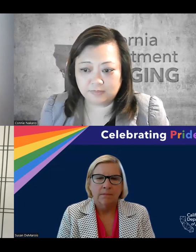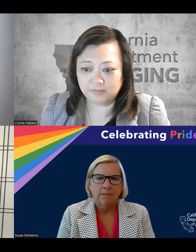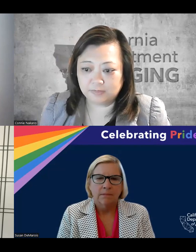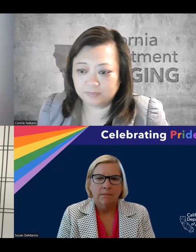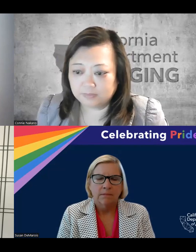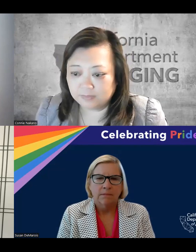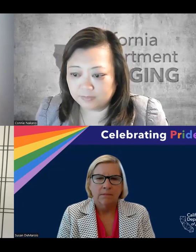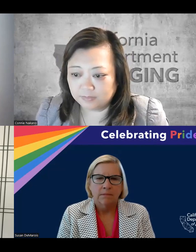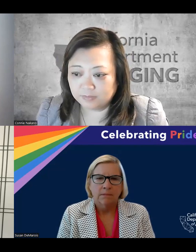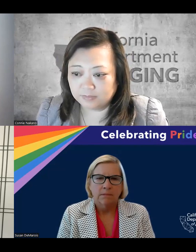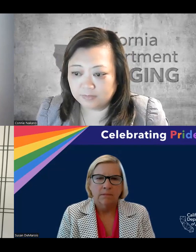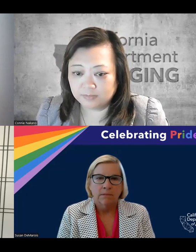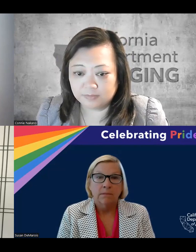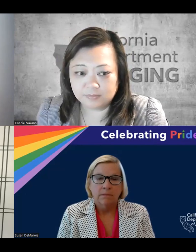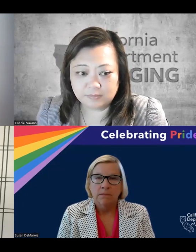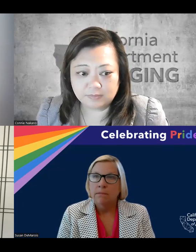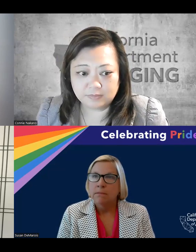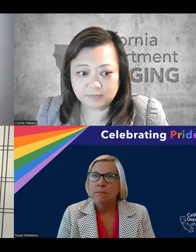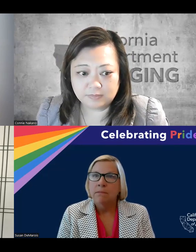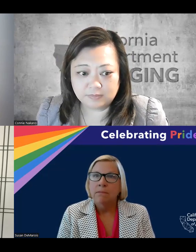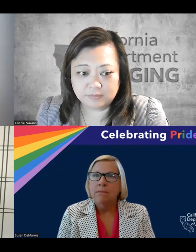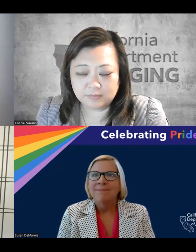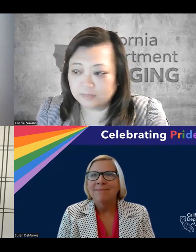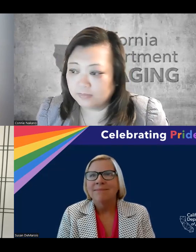question. Yeah, thank you,